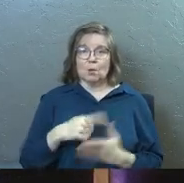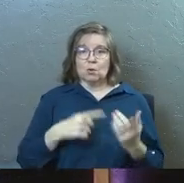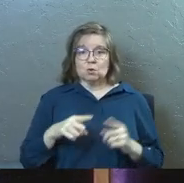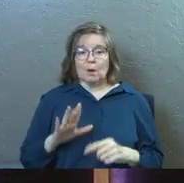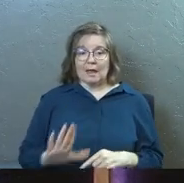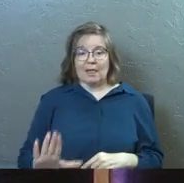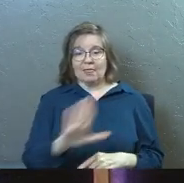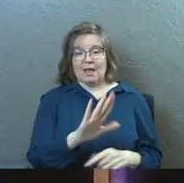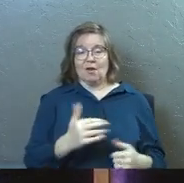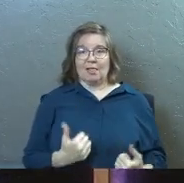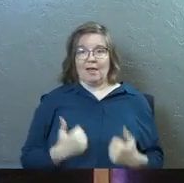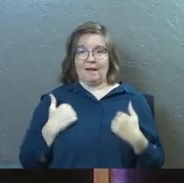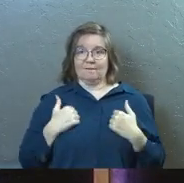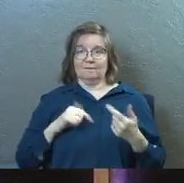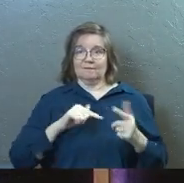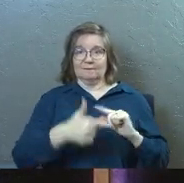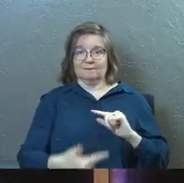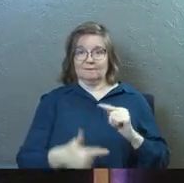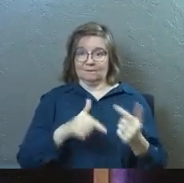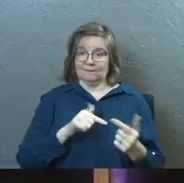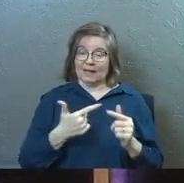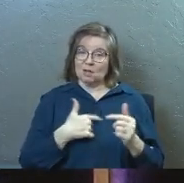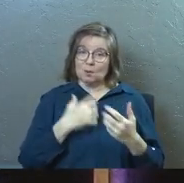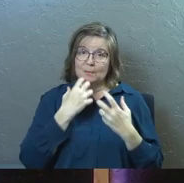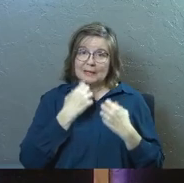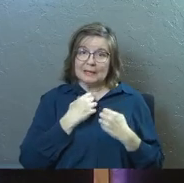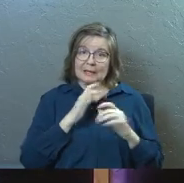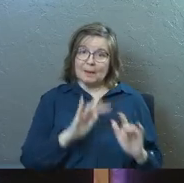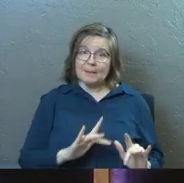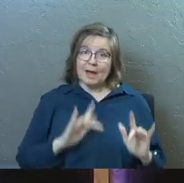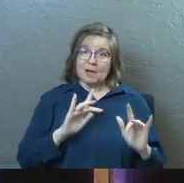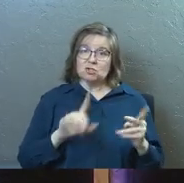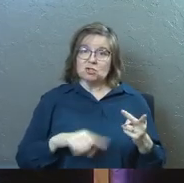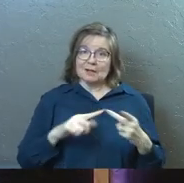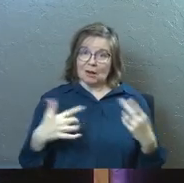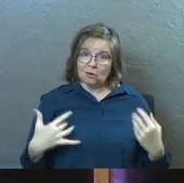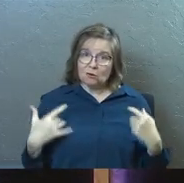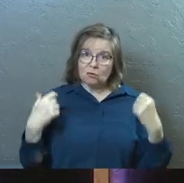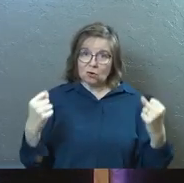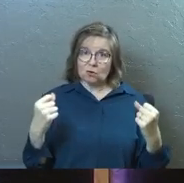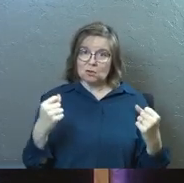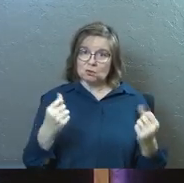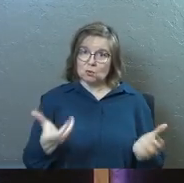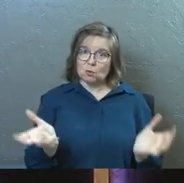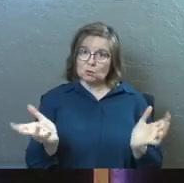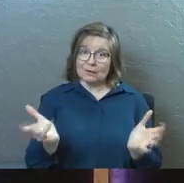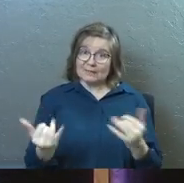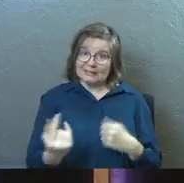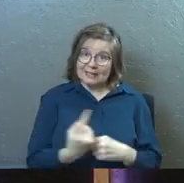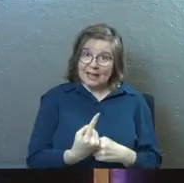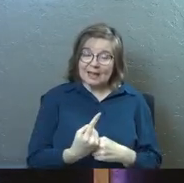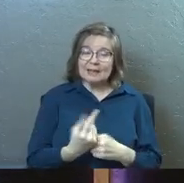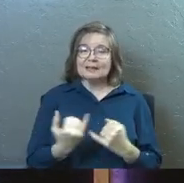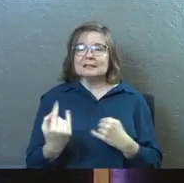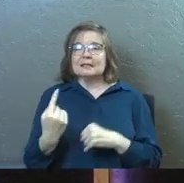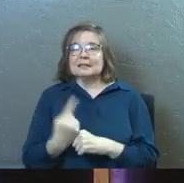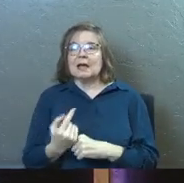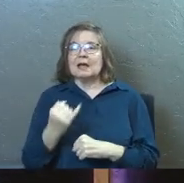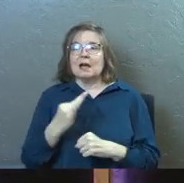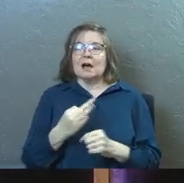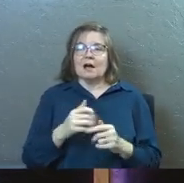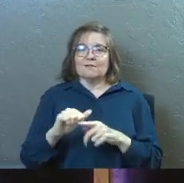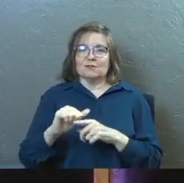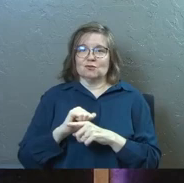what's going on in their life. Could you bring compassion and could you bring courage to those conversations? Today is a day